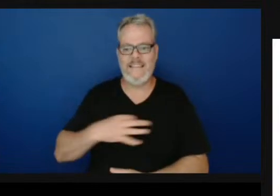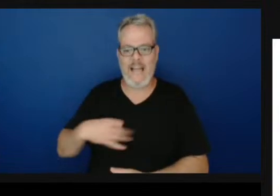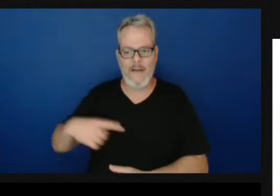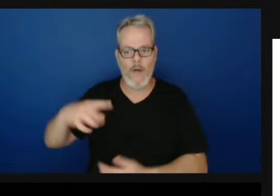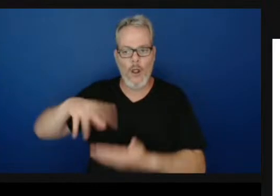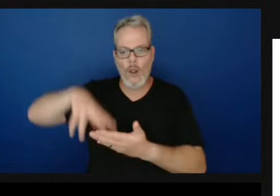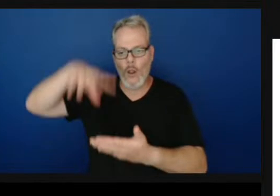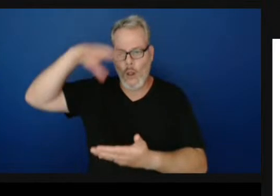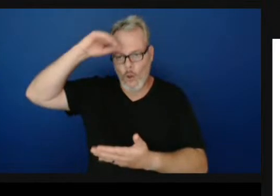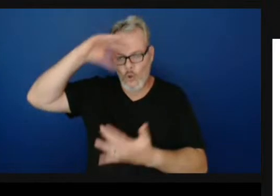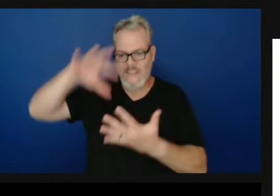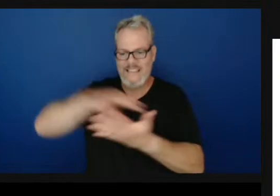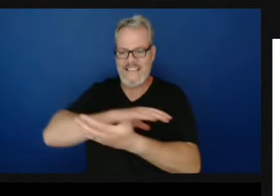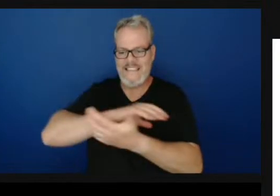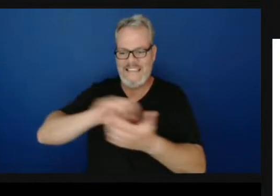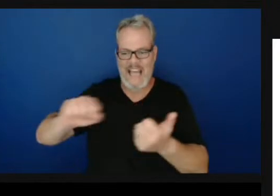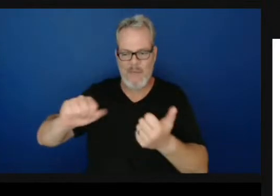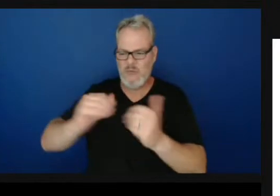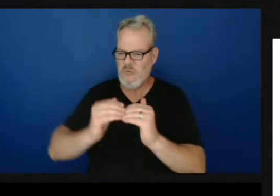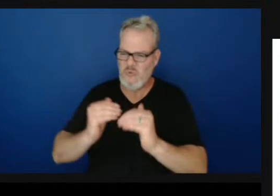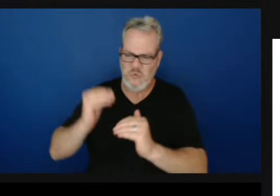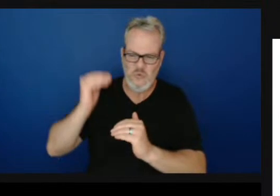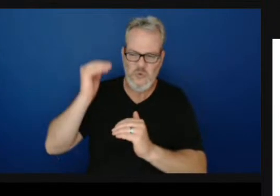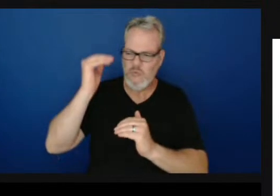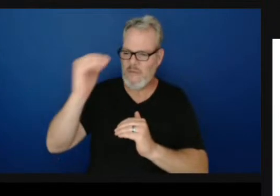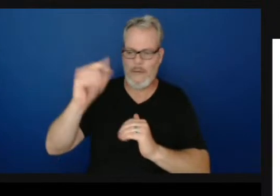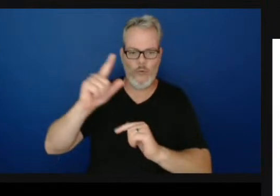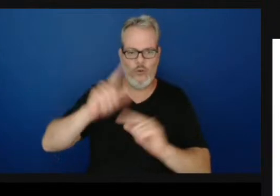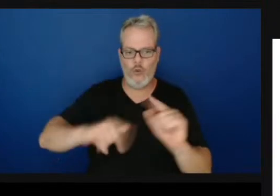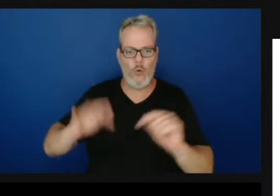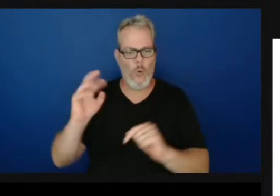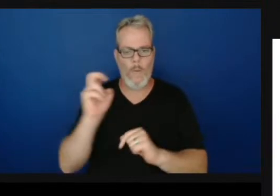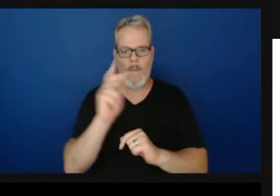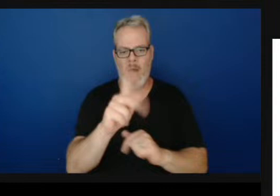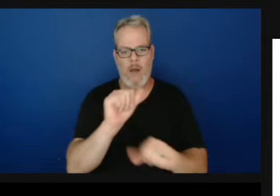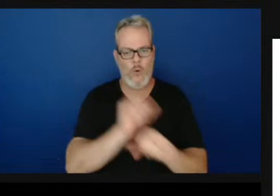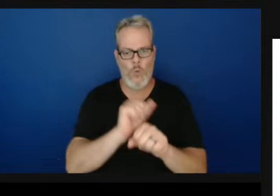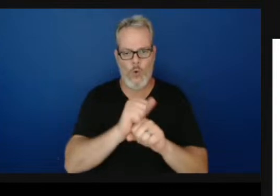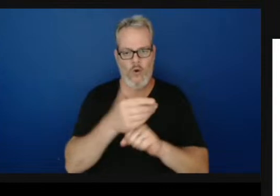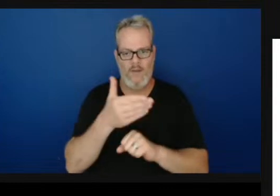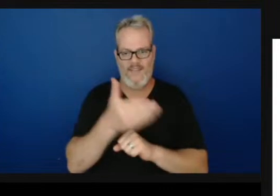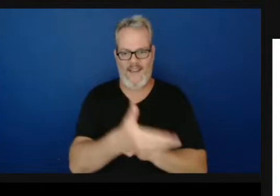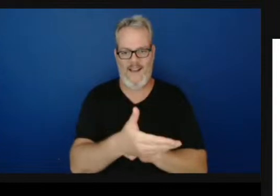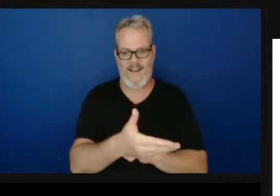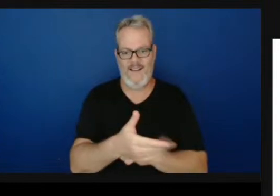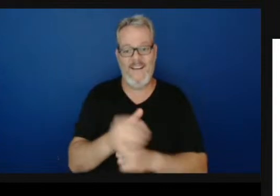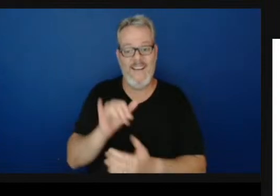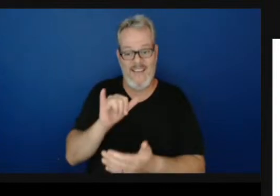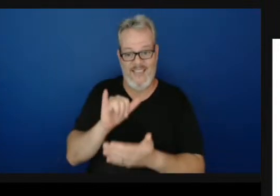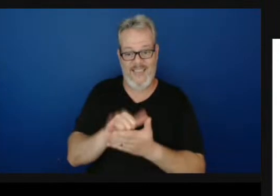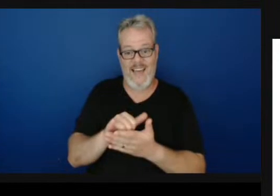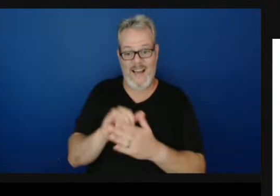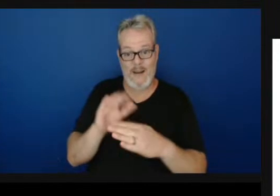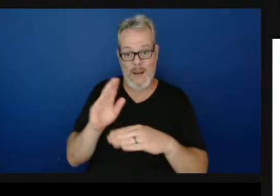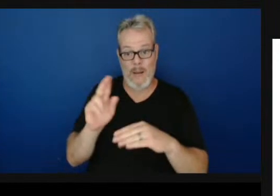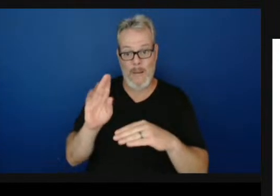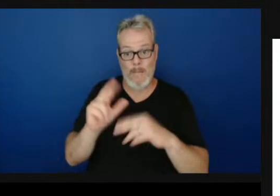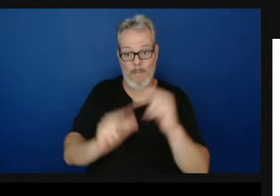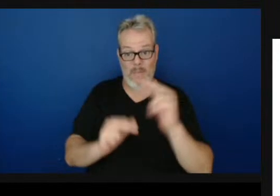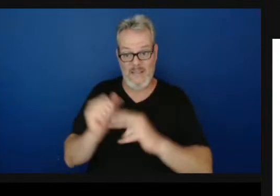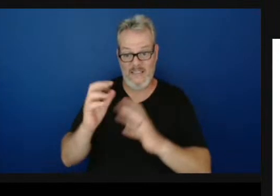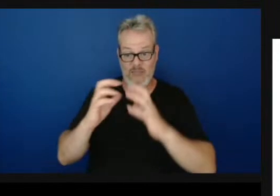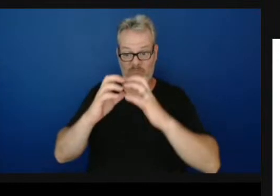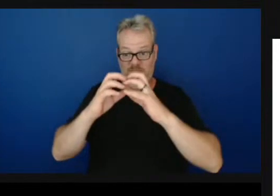was deemed too extensive for it to be safely reoccupied. News that the building would be razed was devastating.